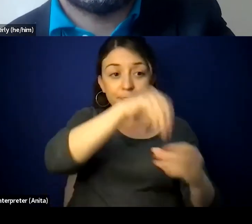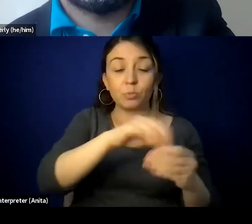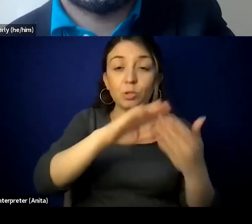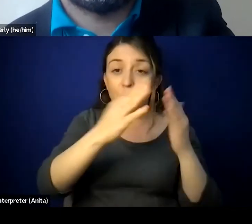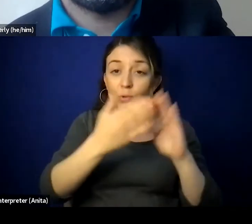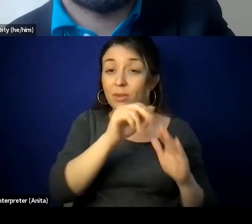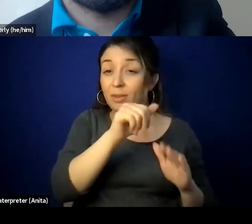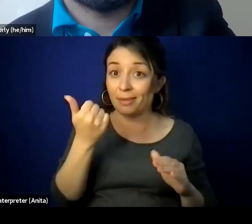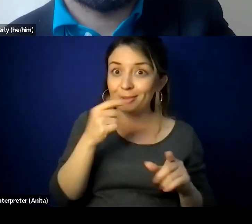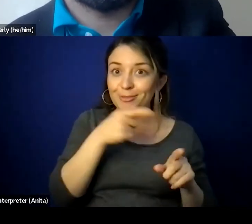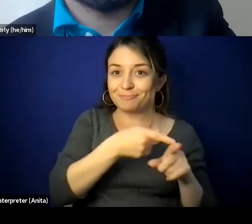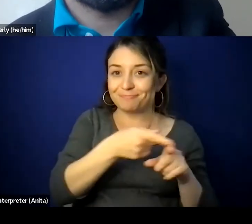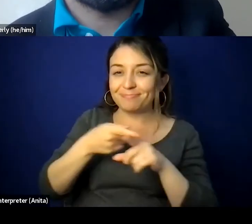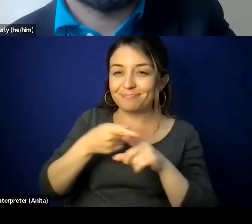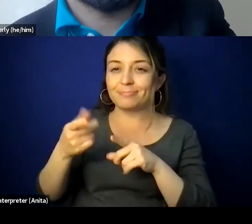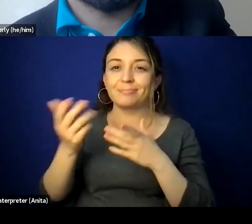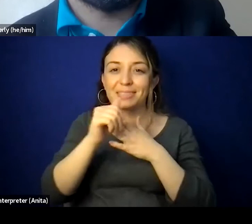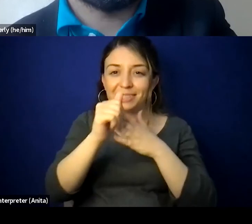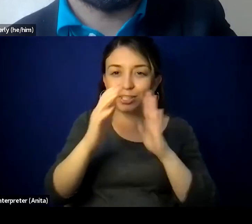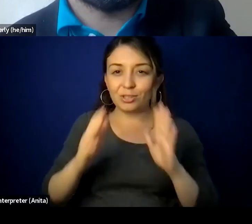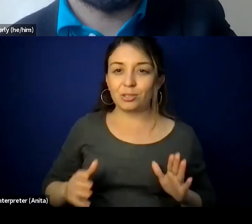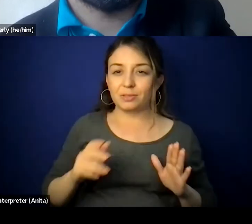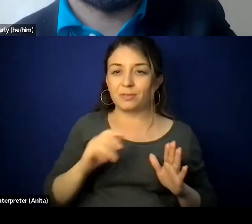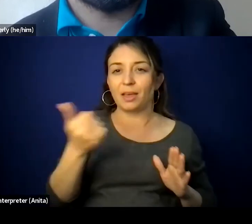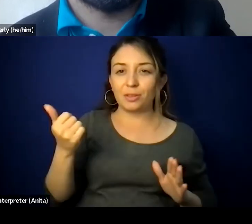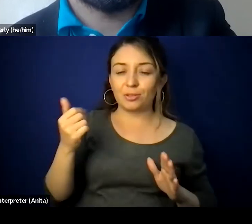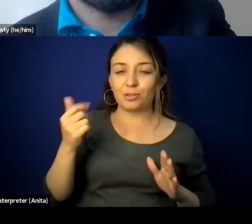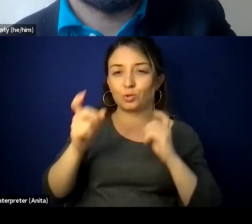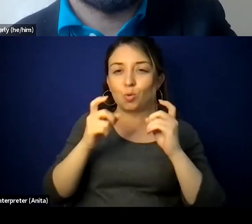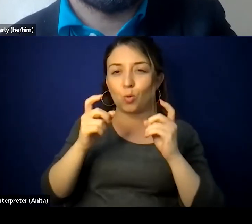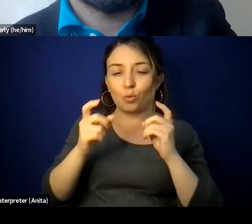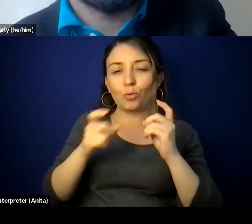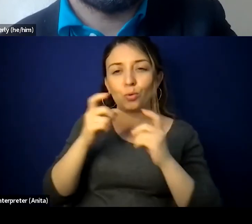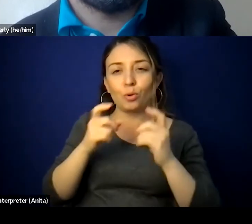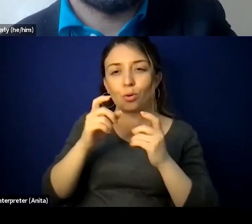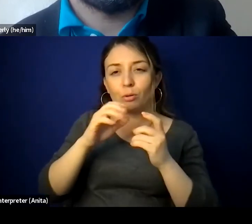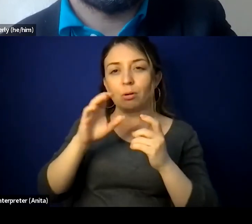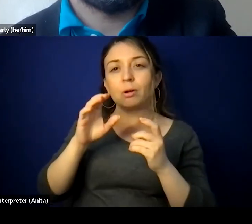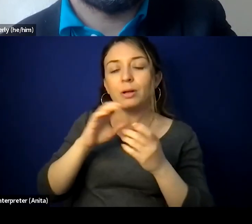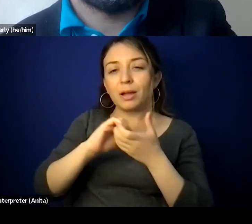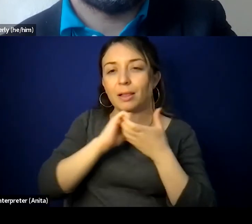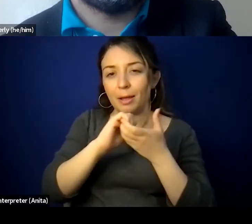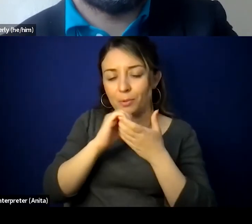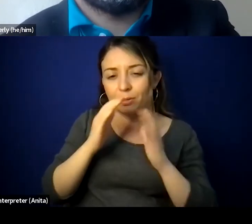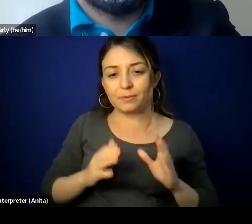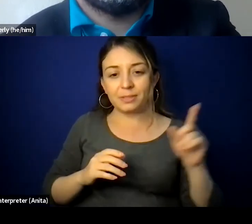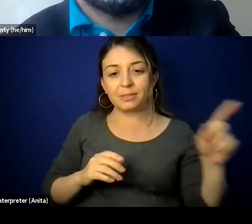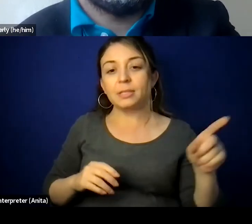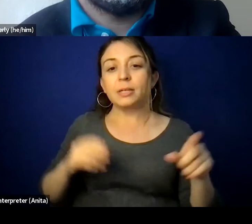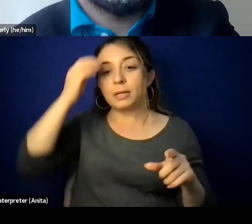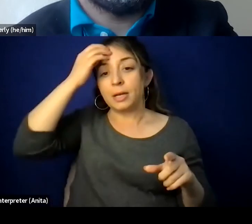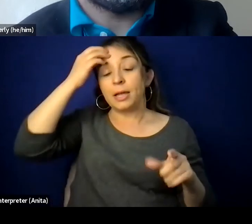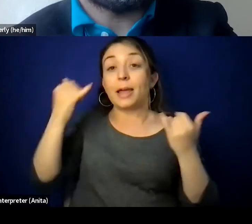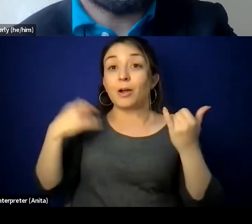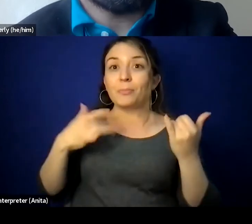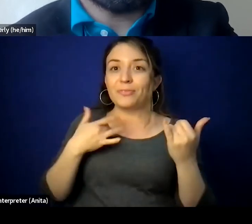other leaders of donor collaboratives, right? Like that is where I'm beginning to feel